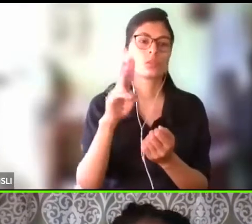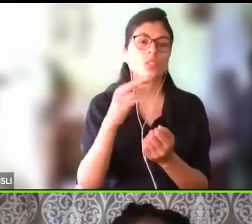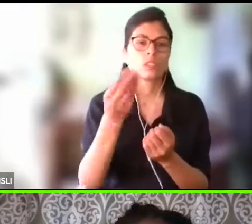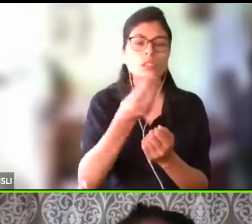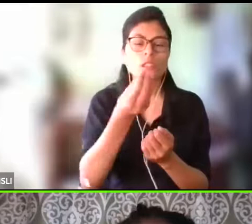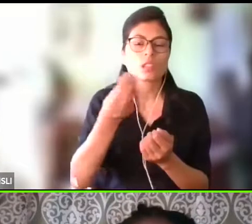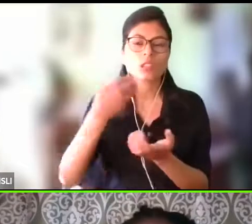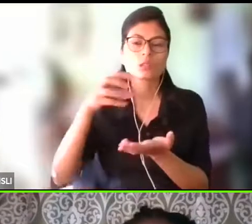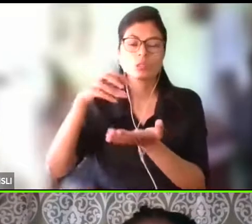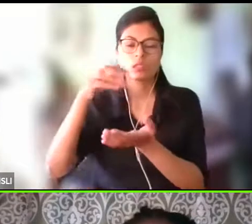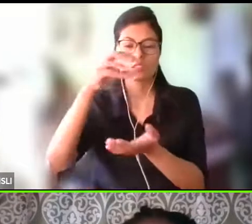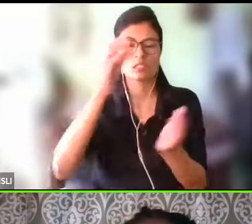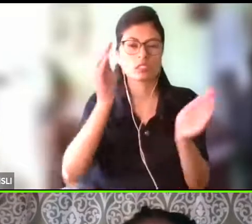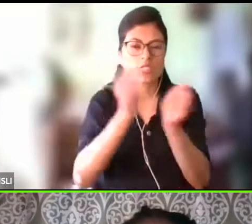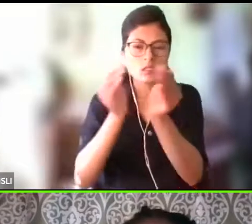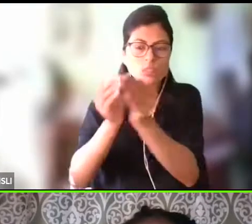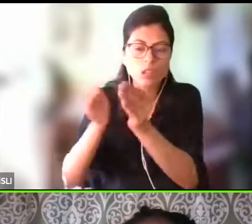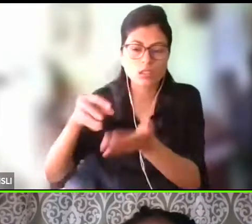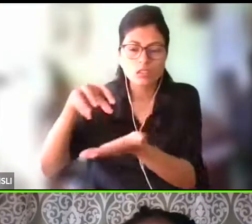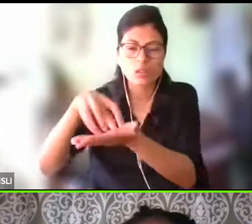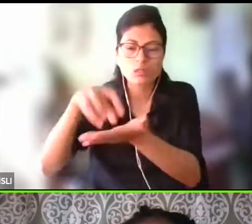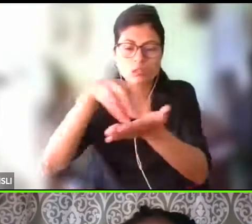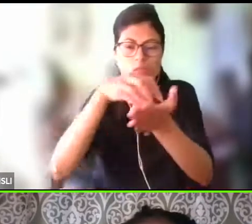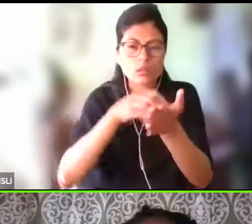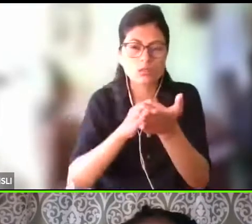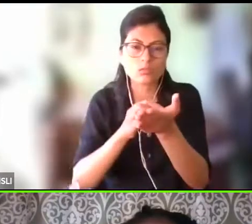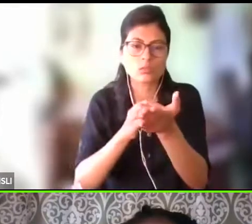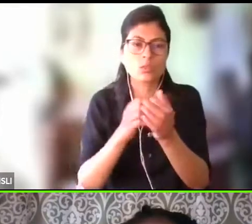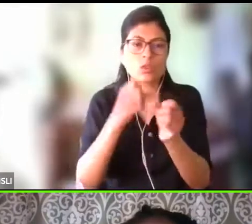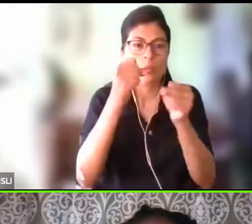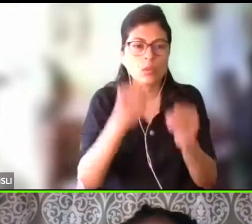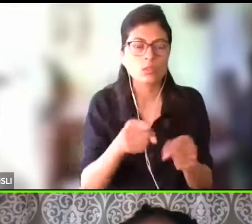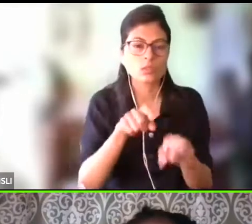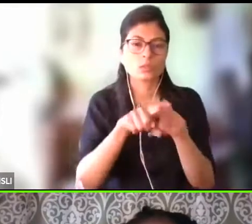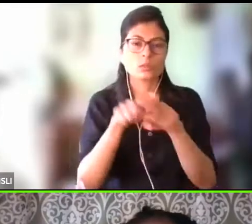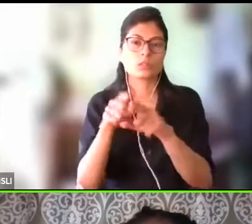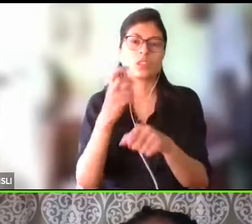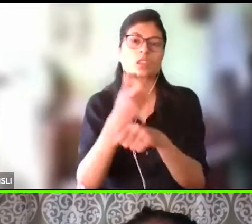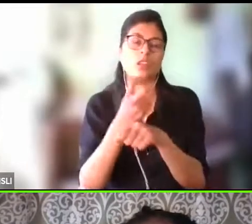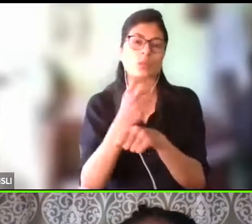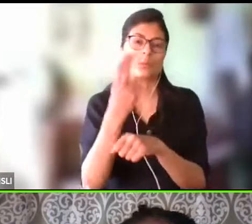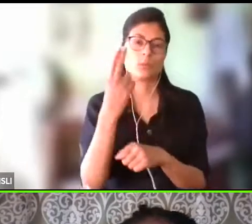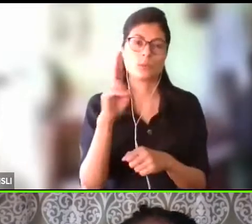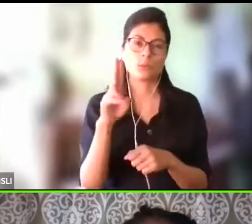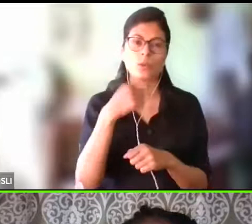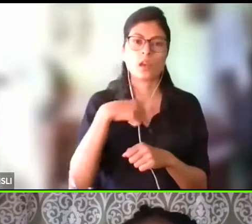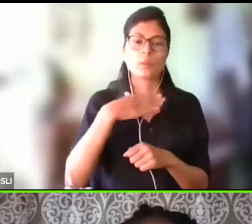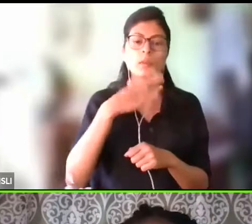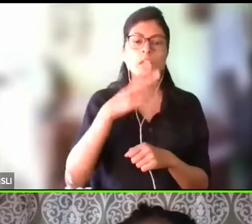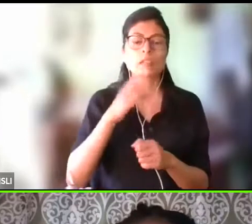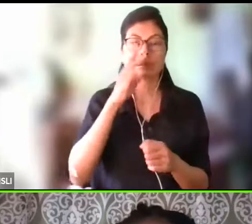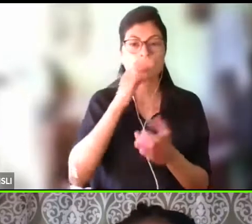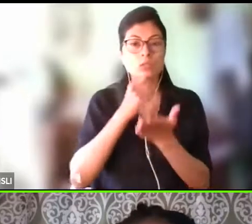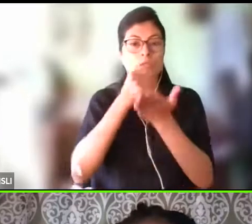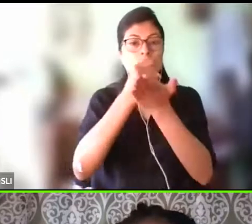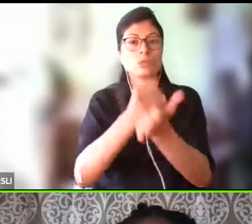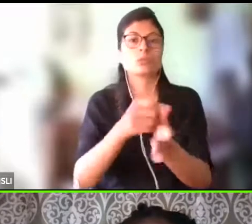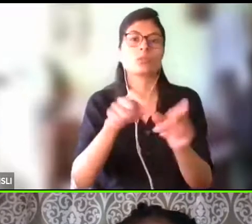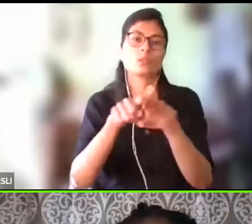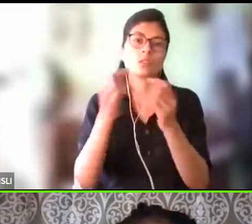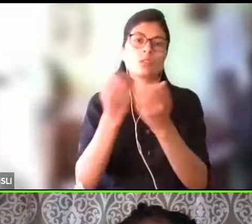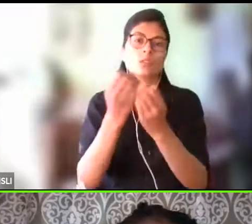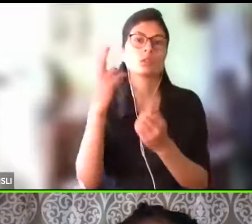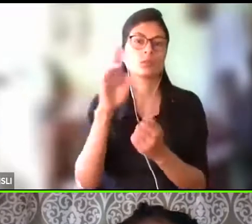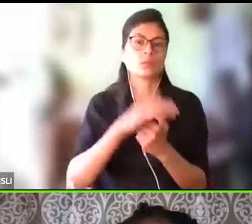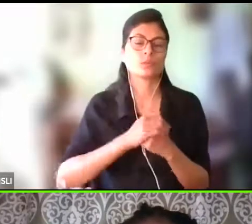RedRoot SVG has supported women during this time by giving them